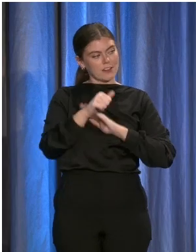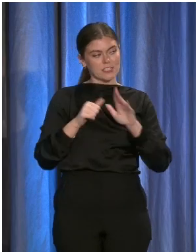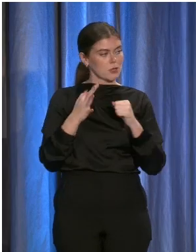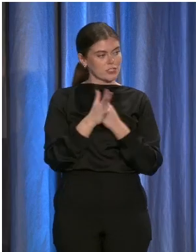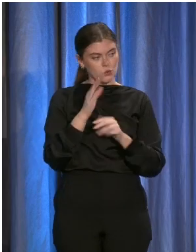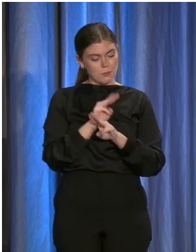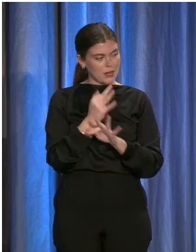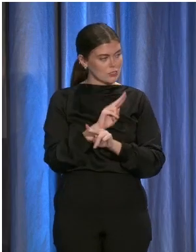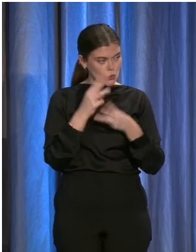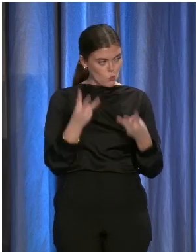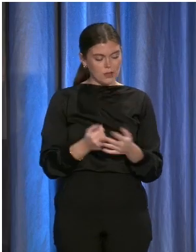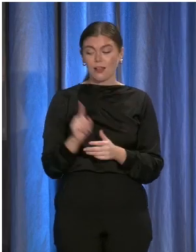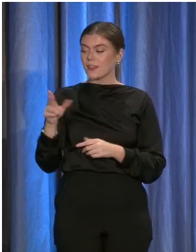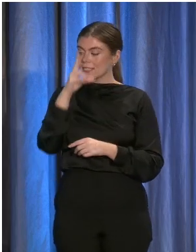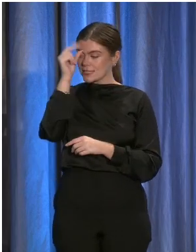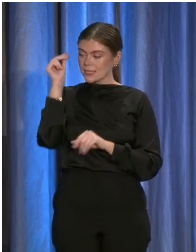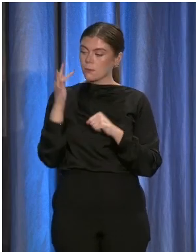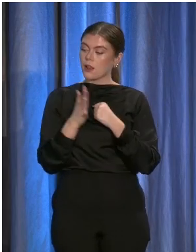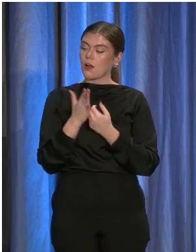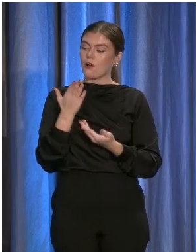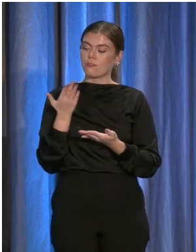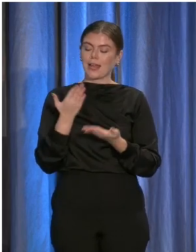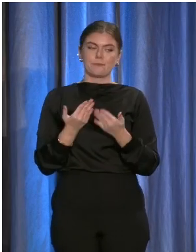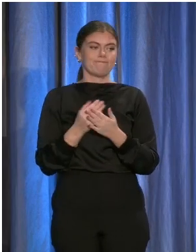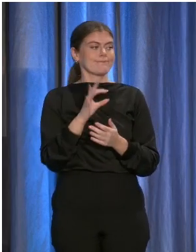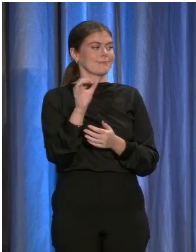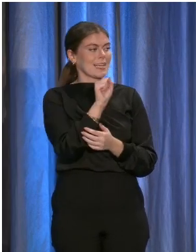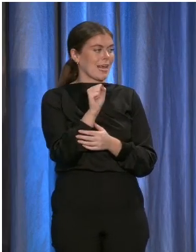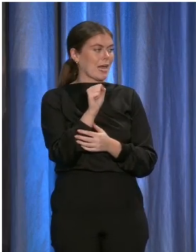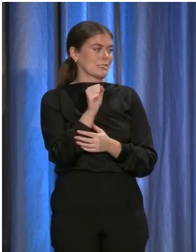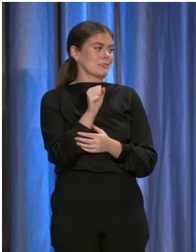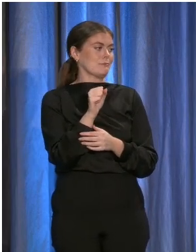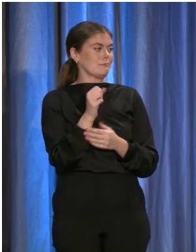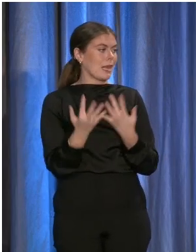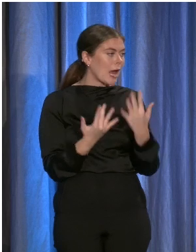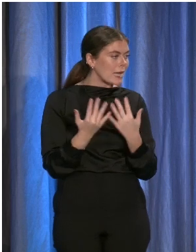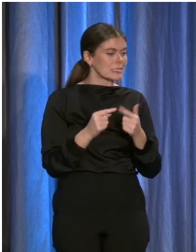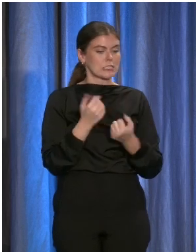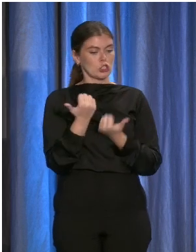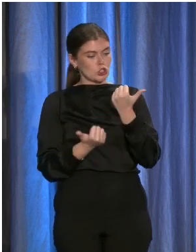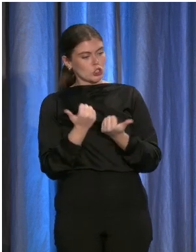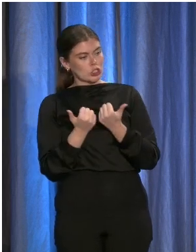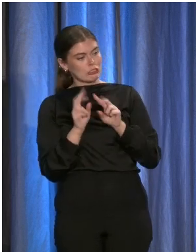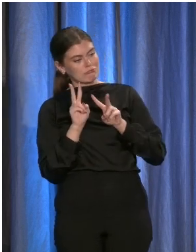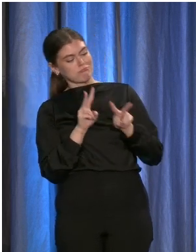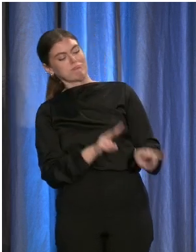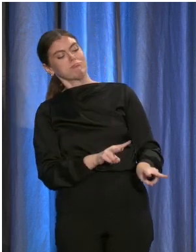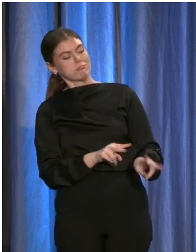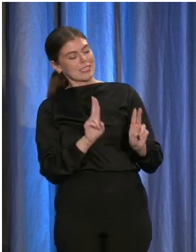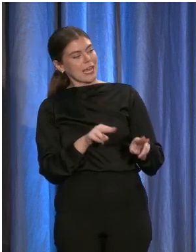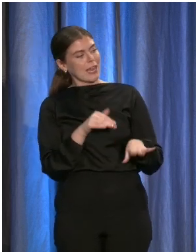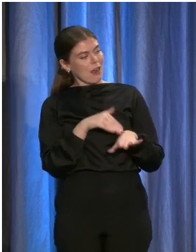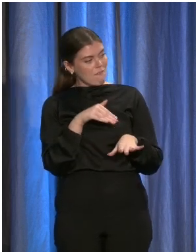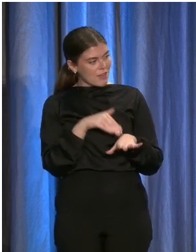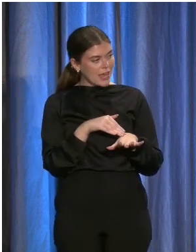parents. It's an example of how being gaslighted or judged can impact so